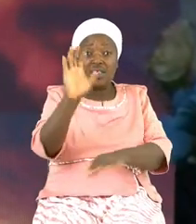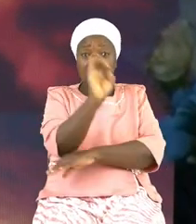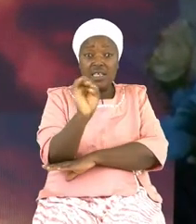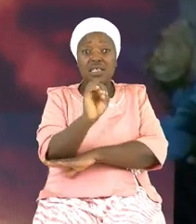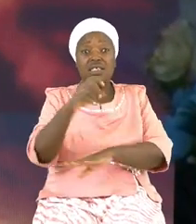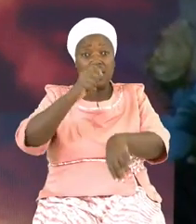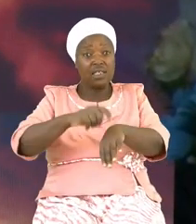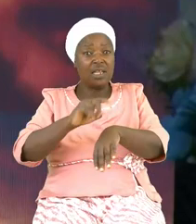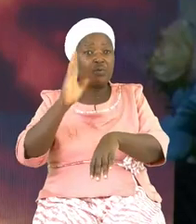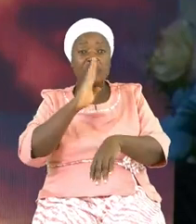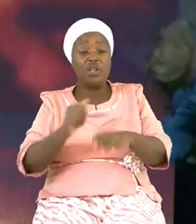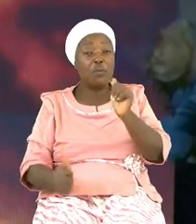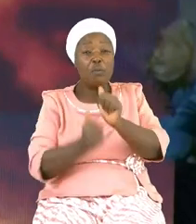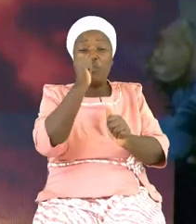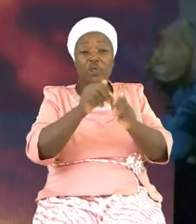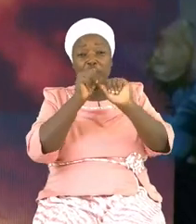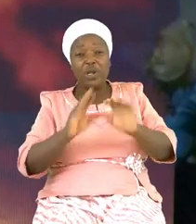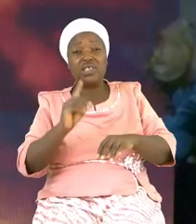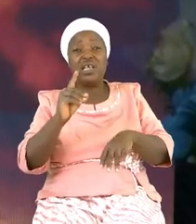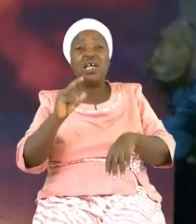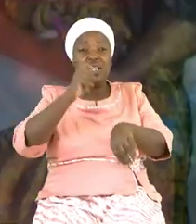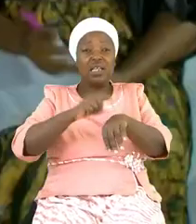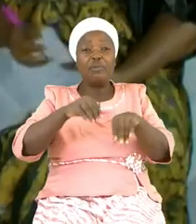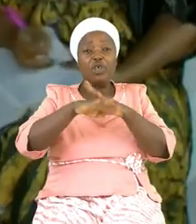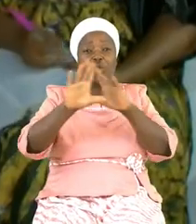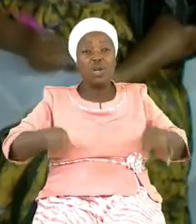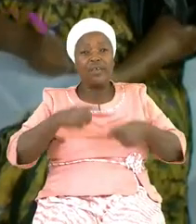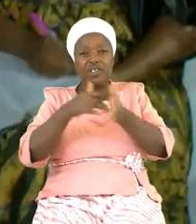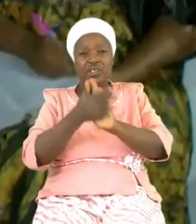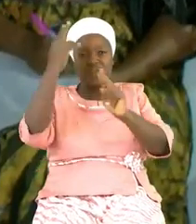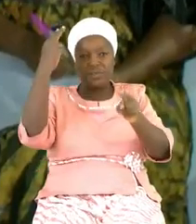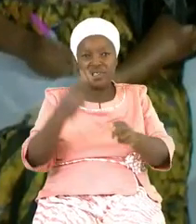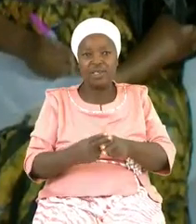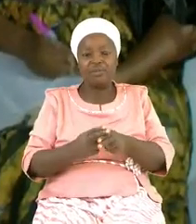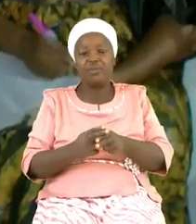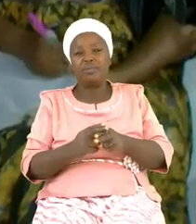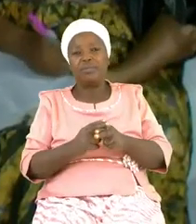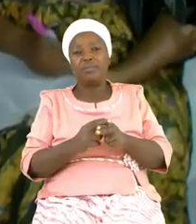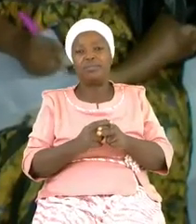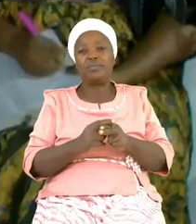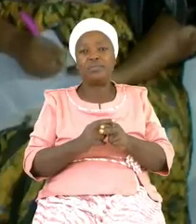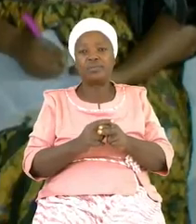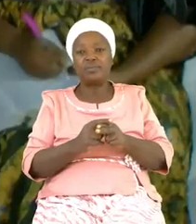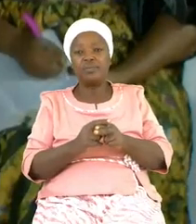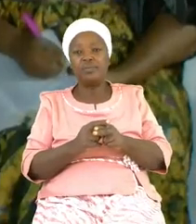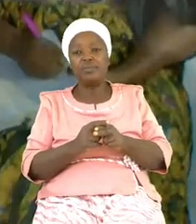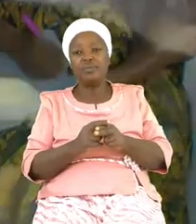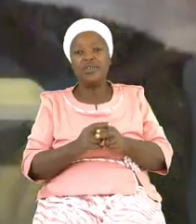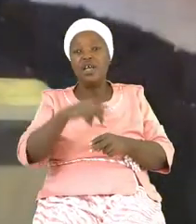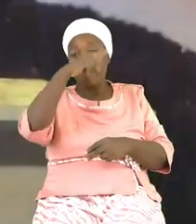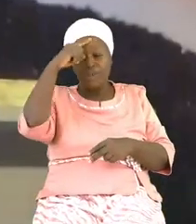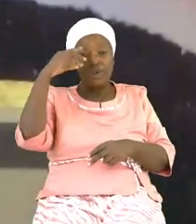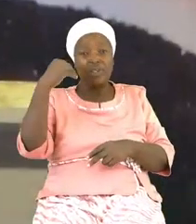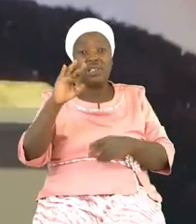the most blessed in your life in Jesus' name. Because the peace of God